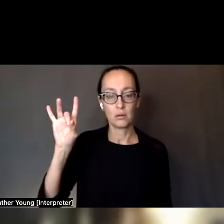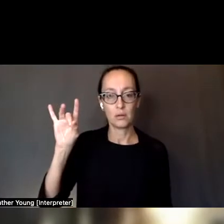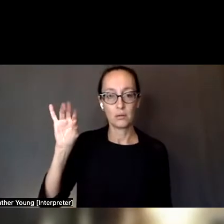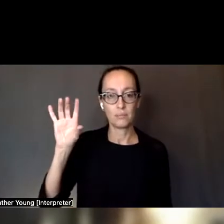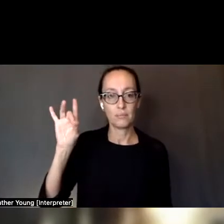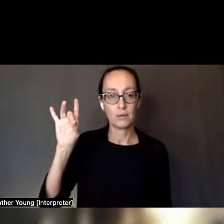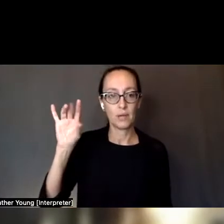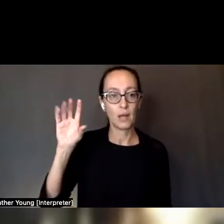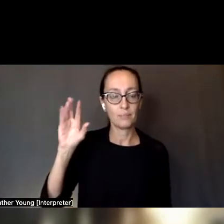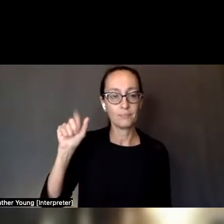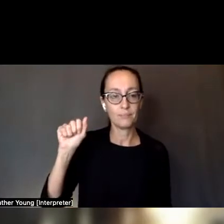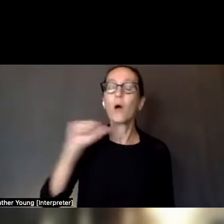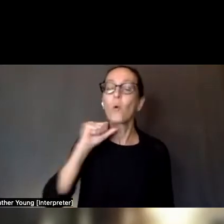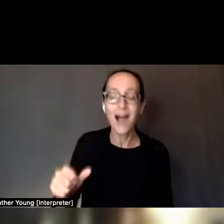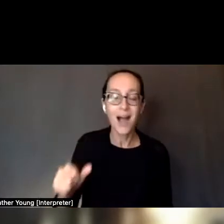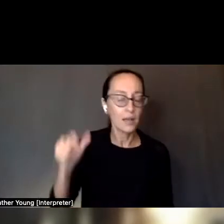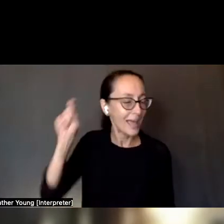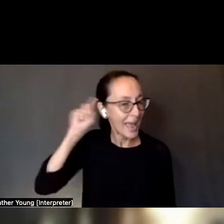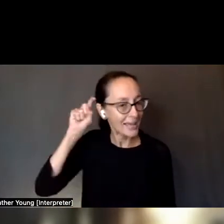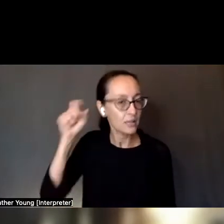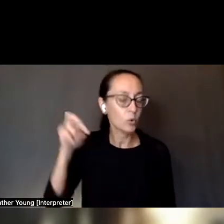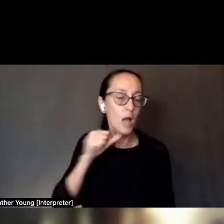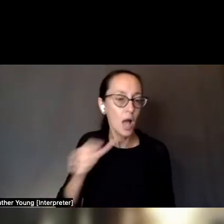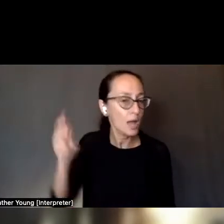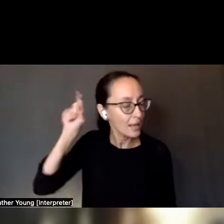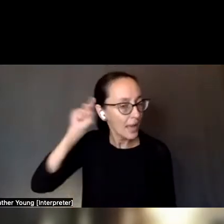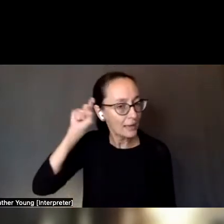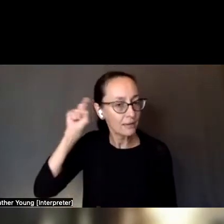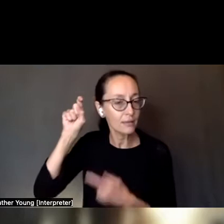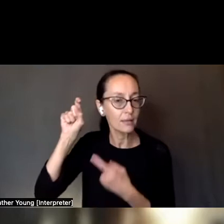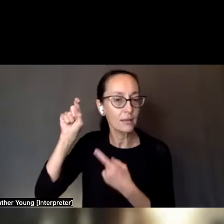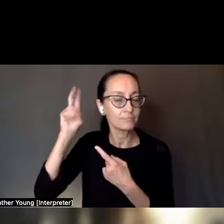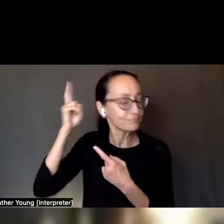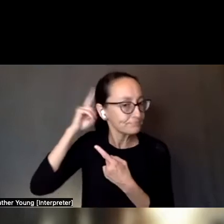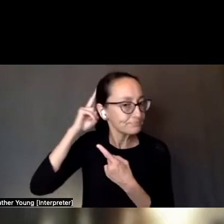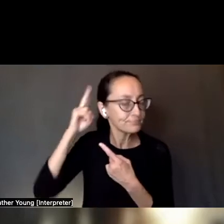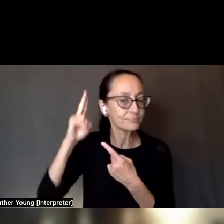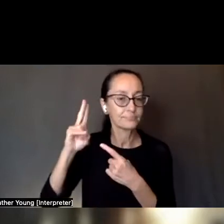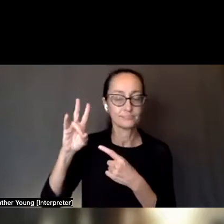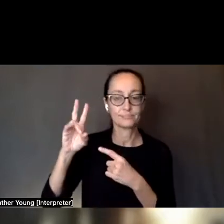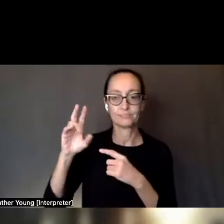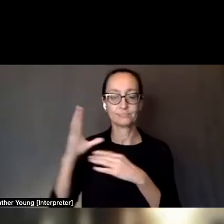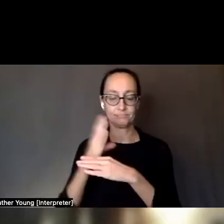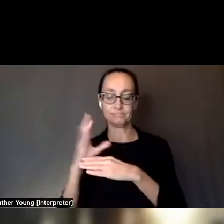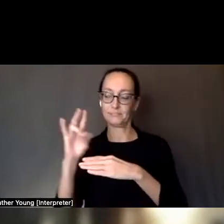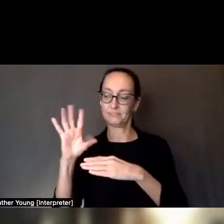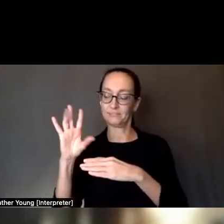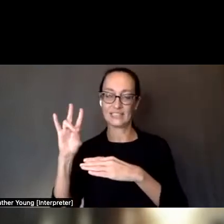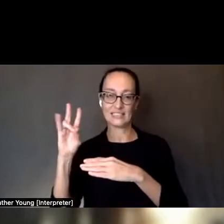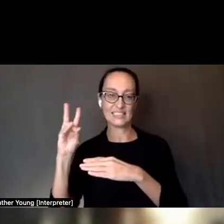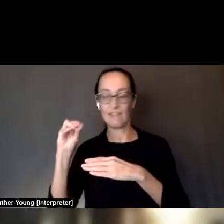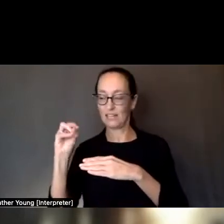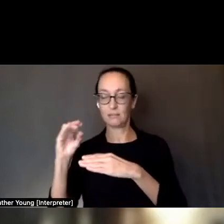decibels. So a child, for example, might have uh, 90 decibels